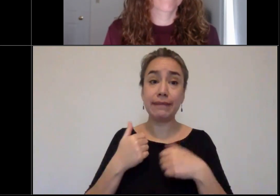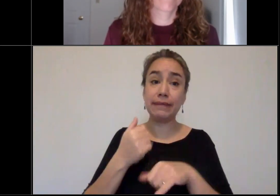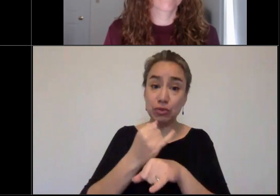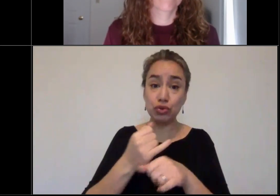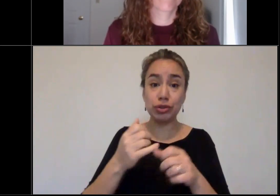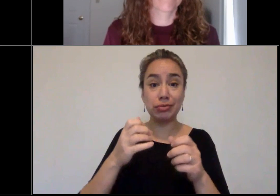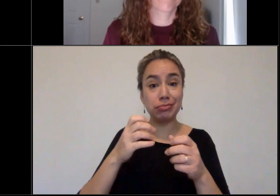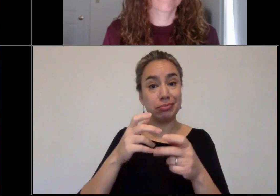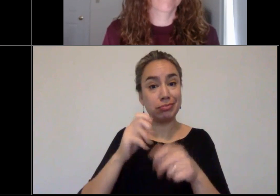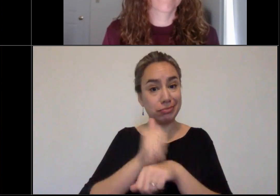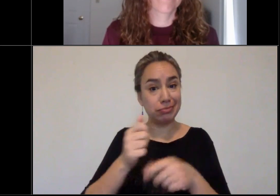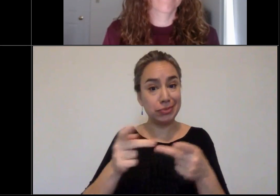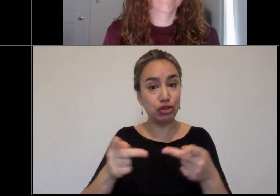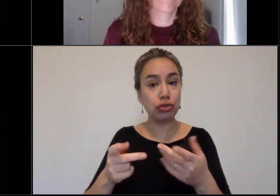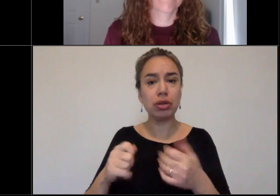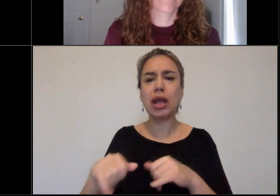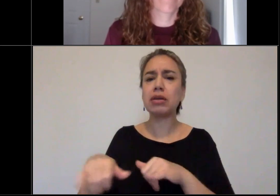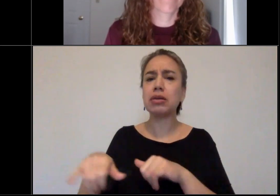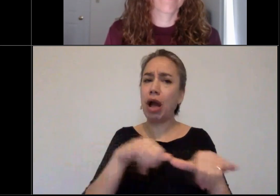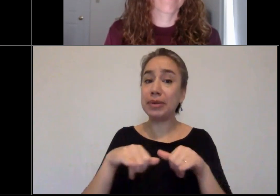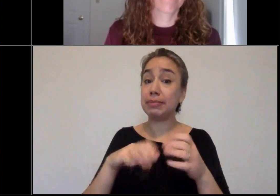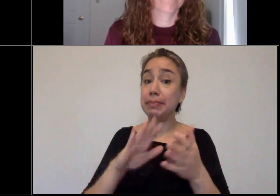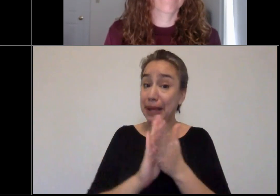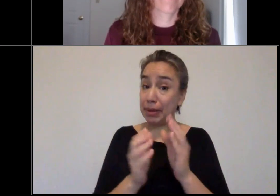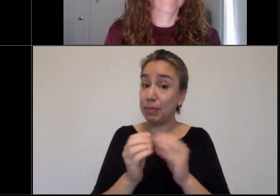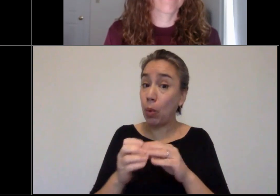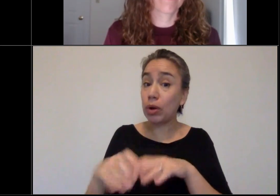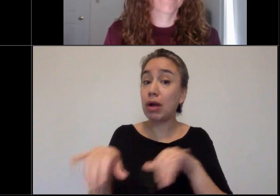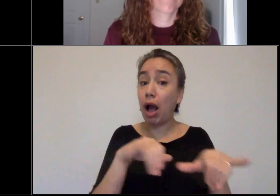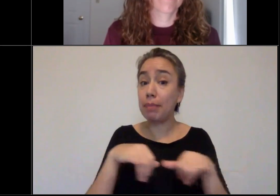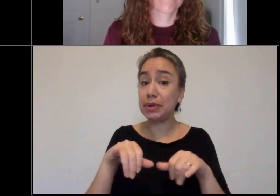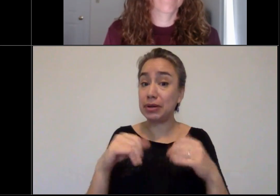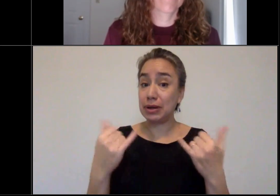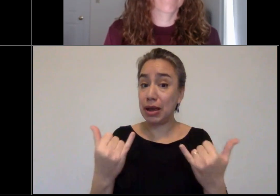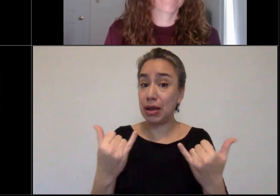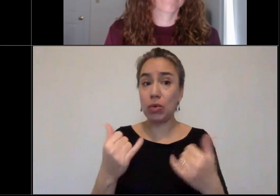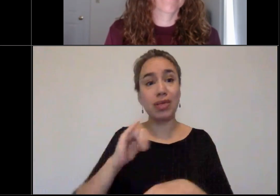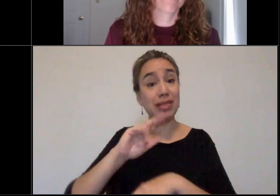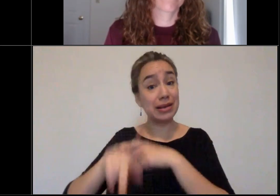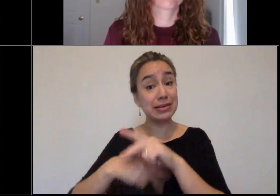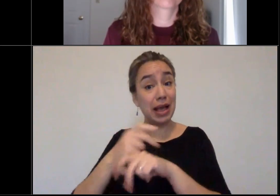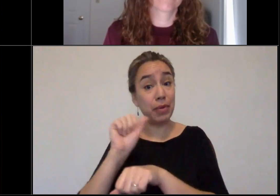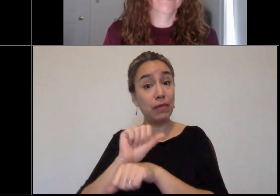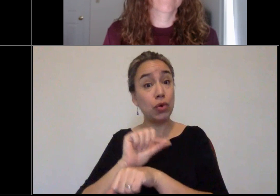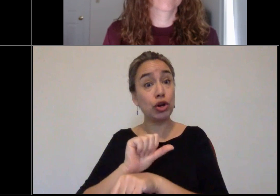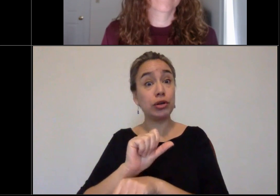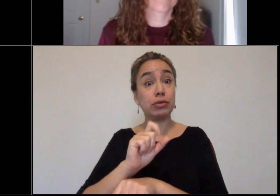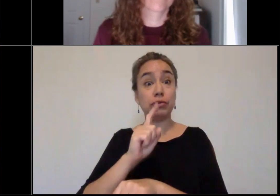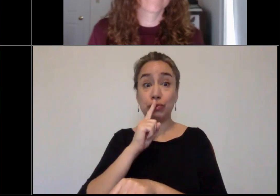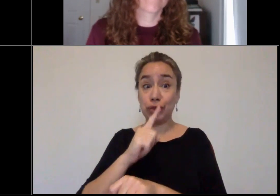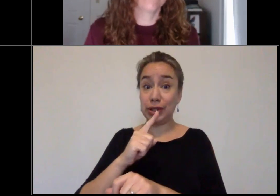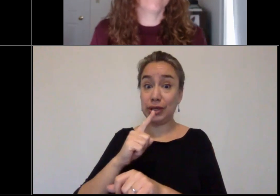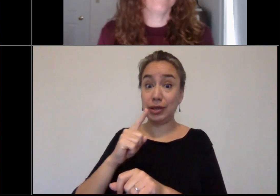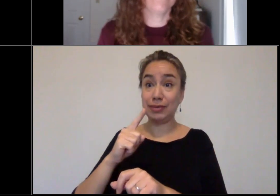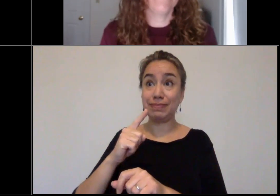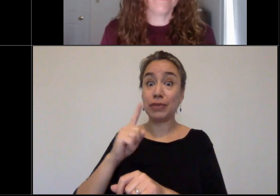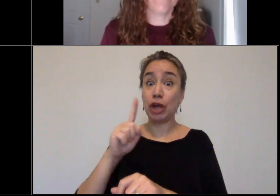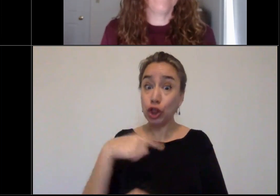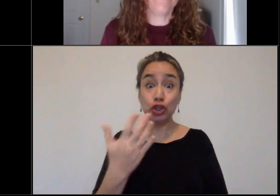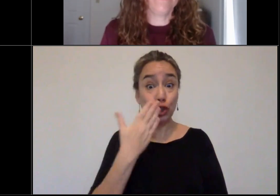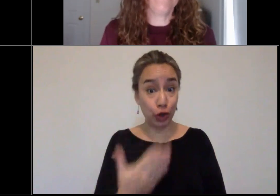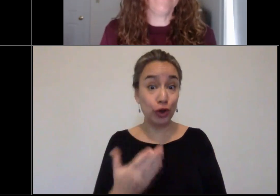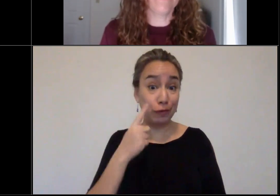are fairly common and getting more common. So this type of work is actually good for trying to get those kinds of